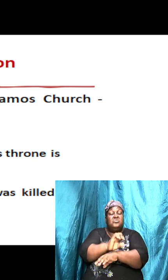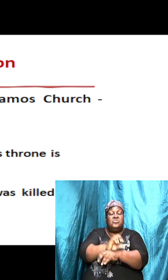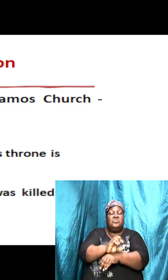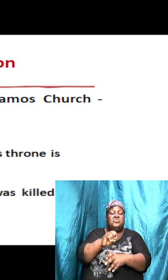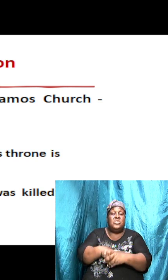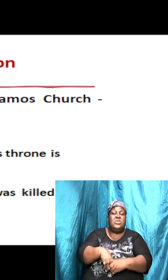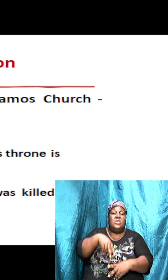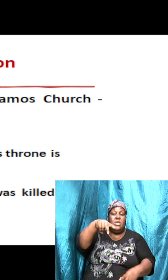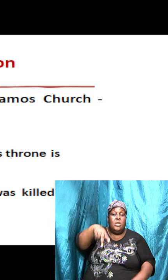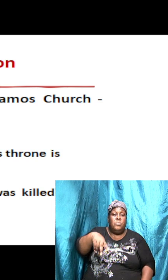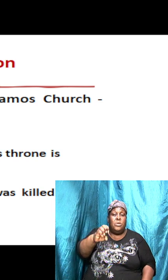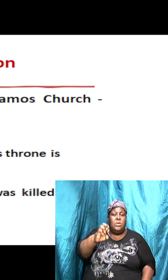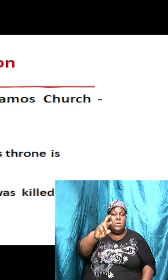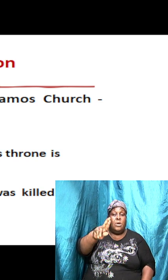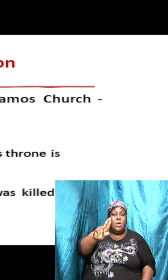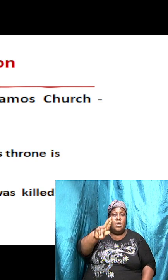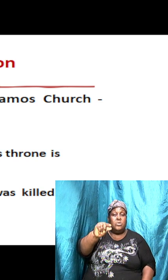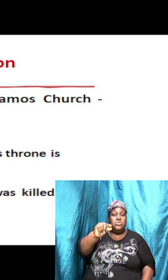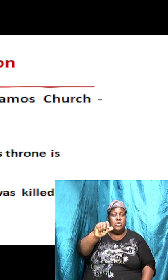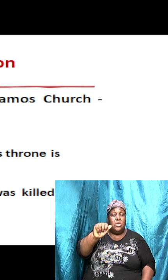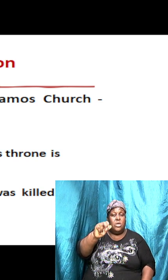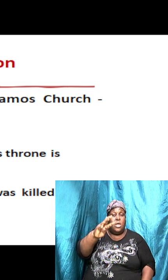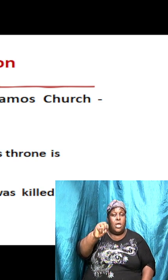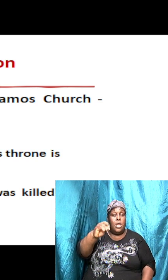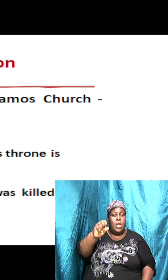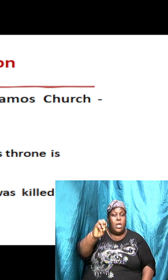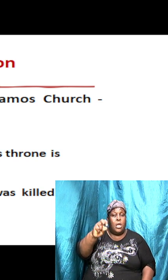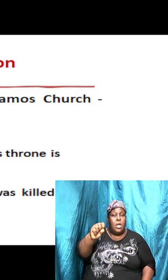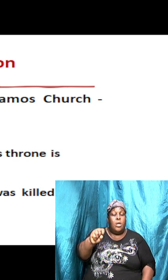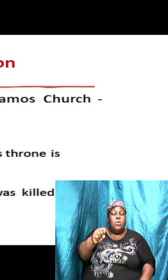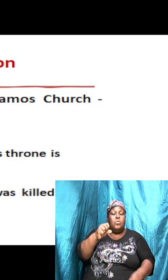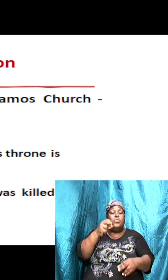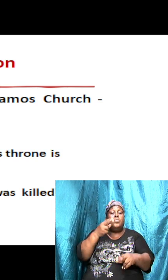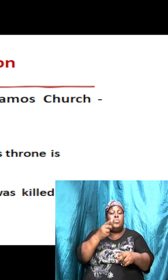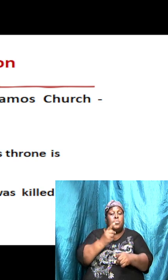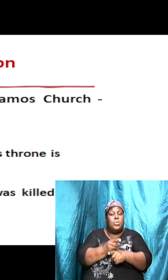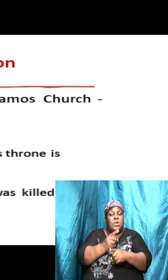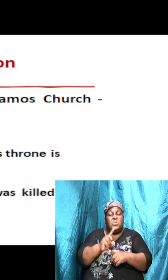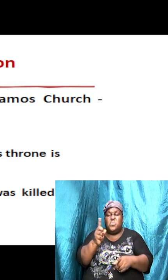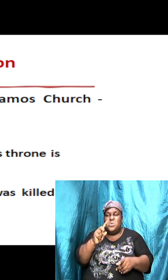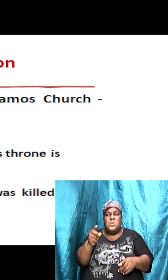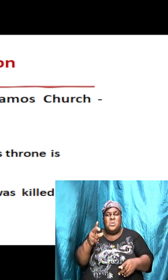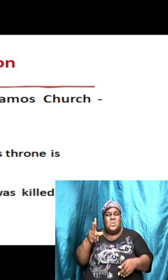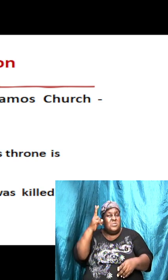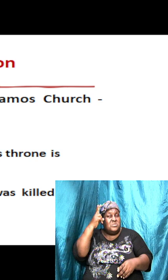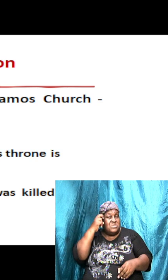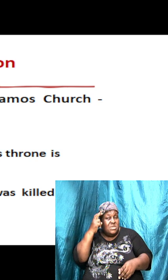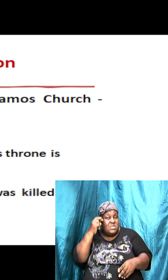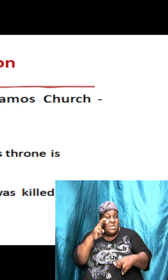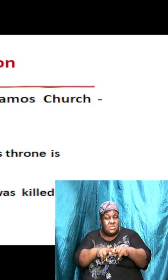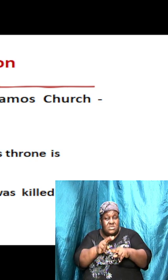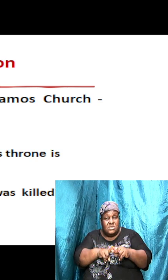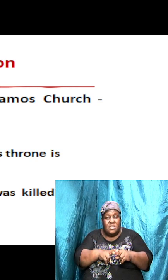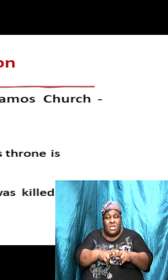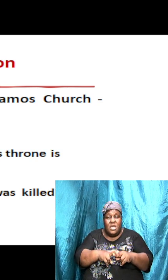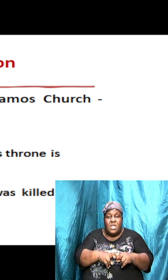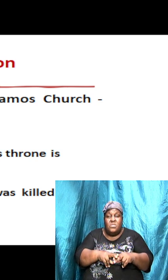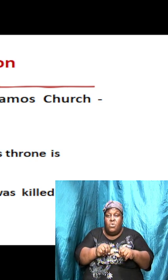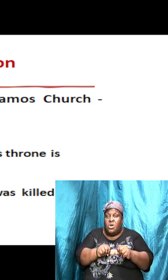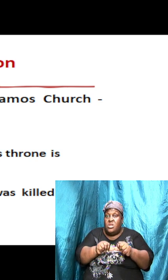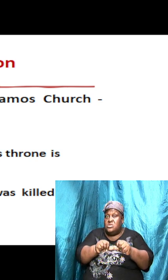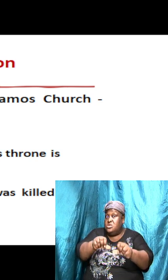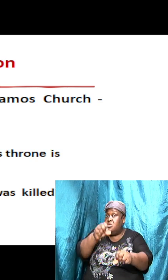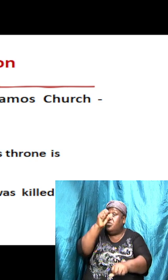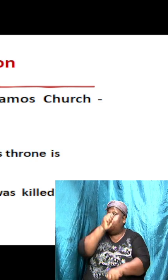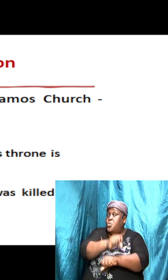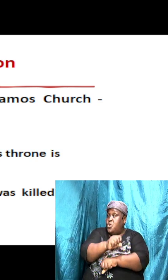us to understand that they were right where Satan's seat was, and they were carrying out the work of the ministry,